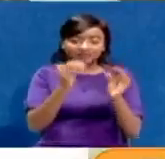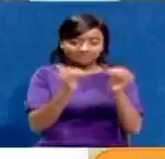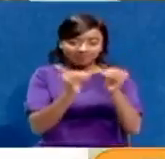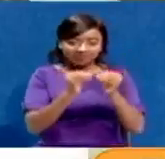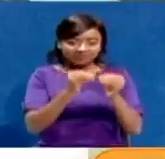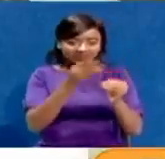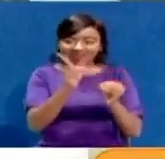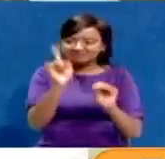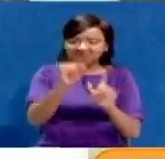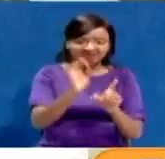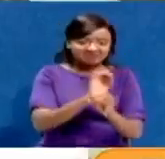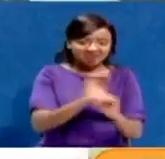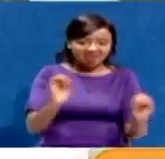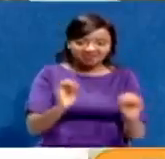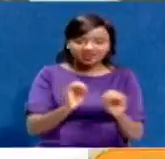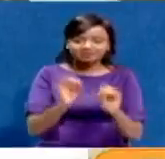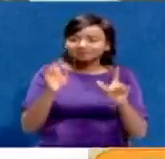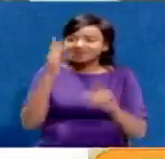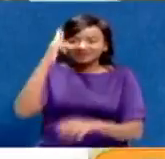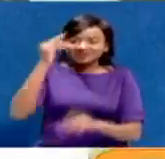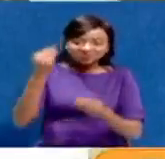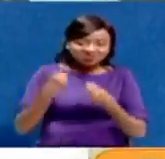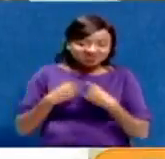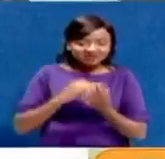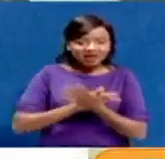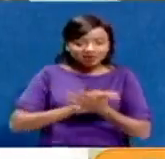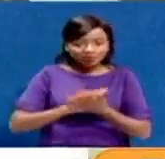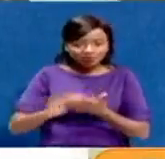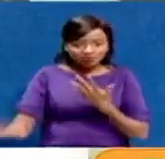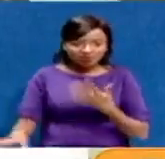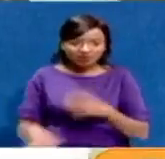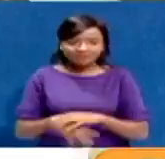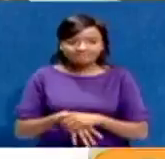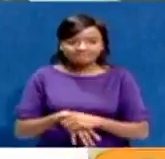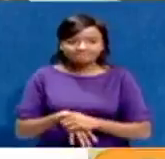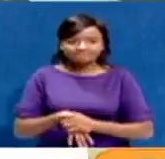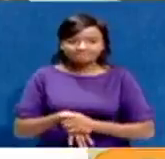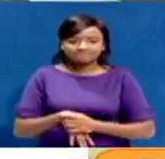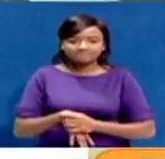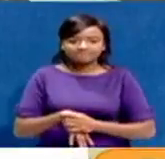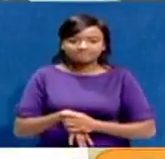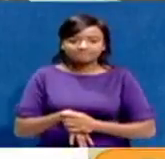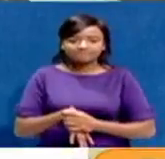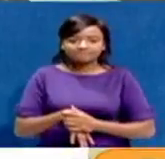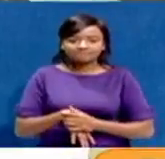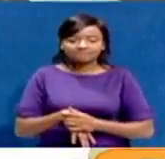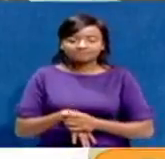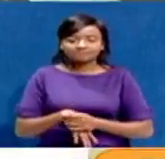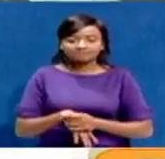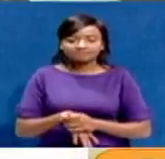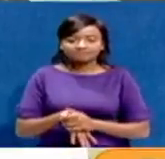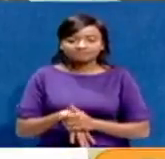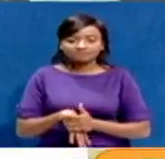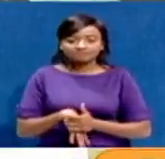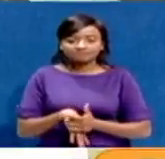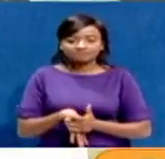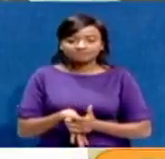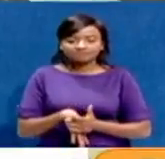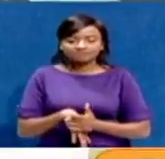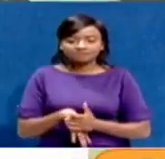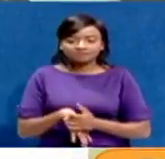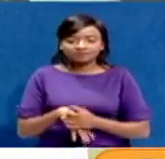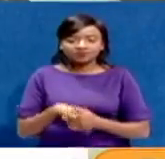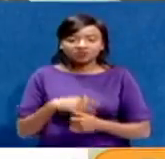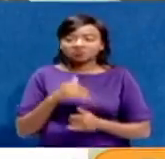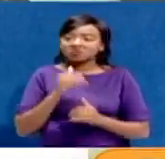House, and no reason was given for that non-attendance. And we followed up asking the